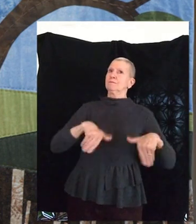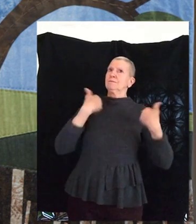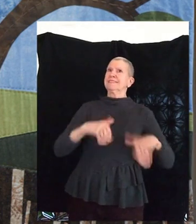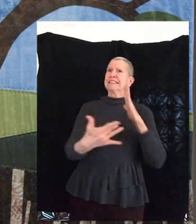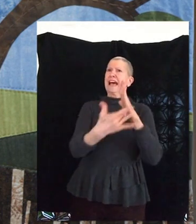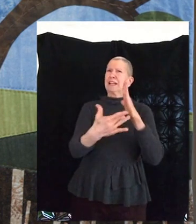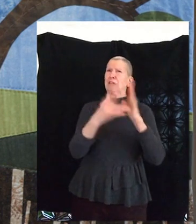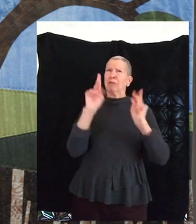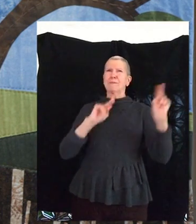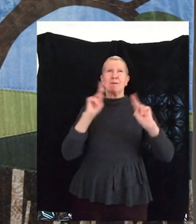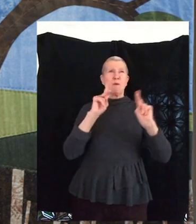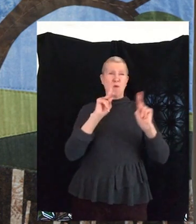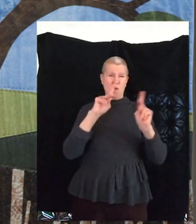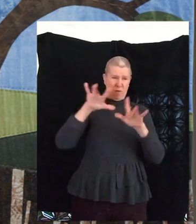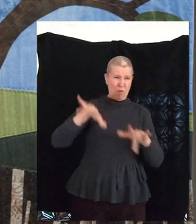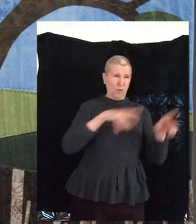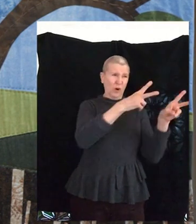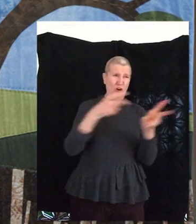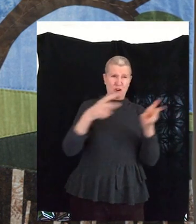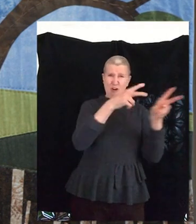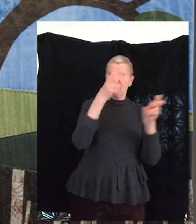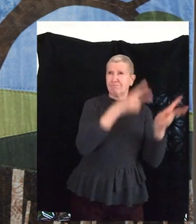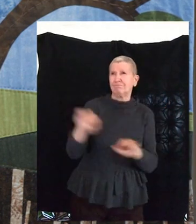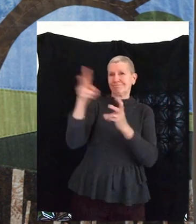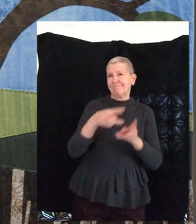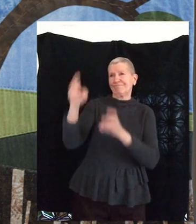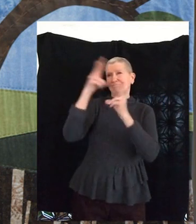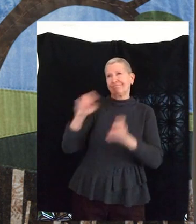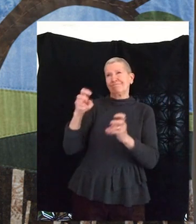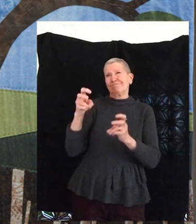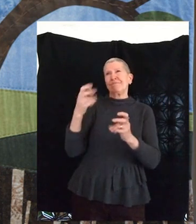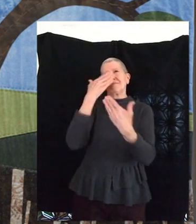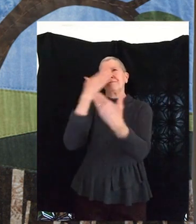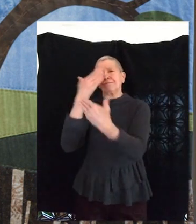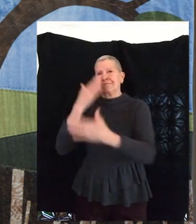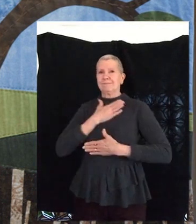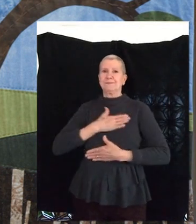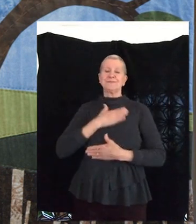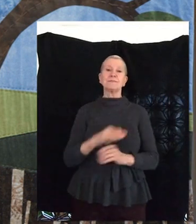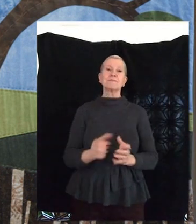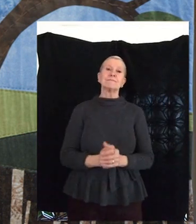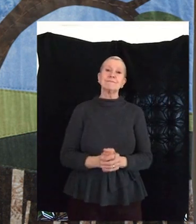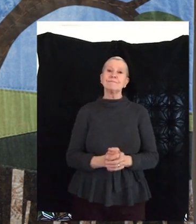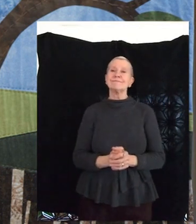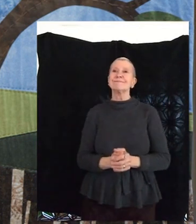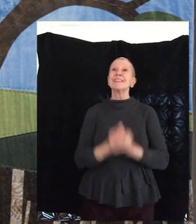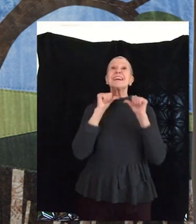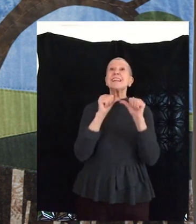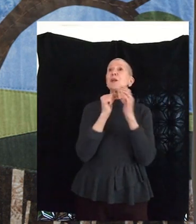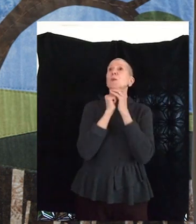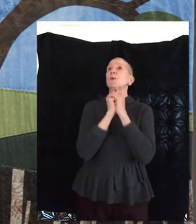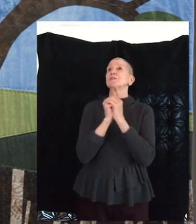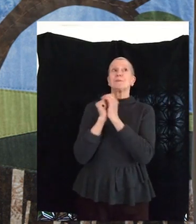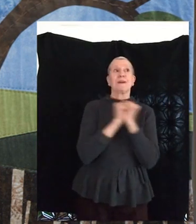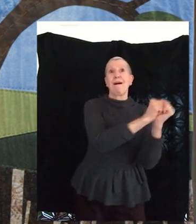team that make this worship service possible. We continue our worship together, for God has promised to